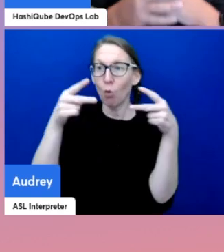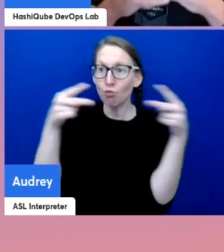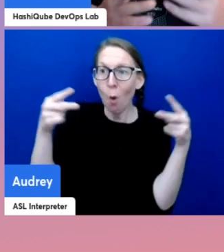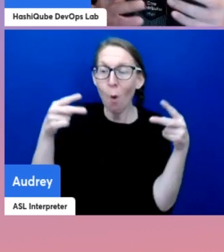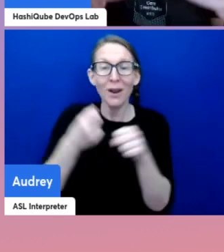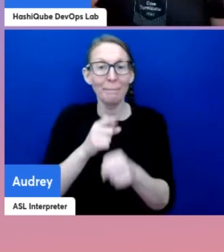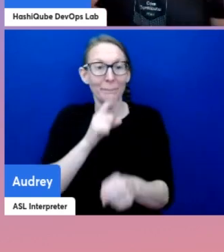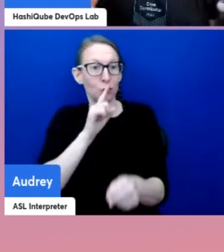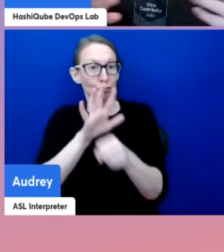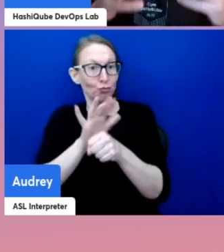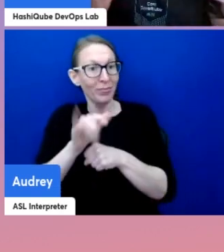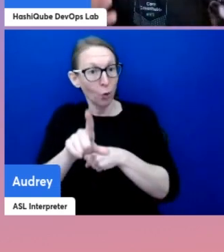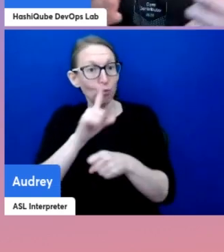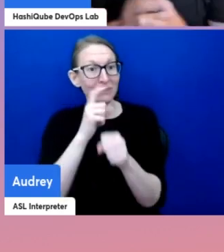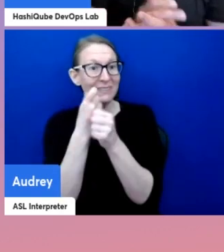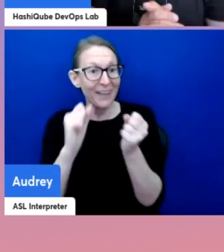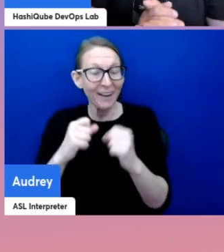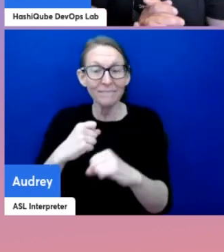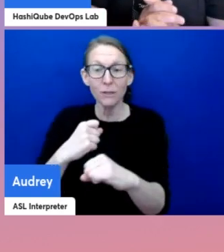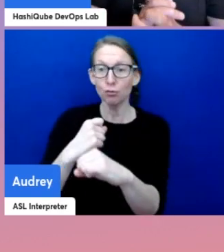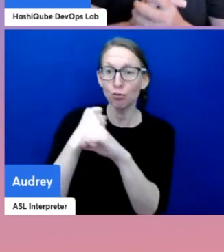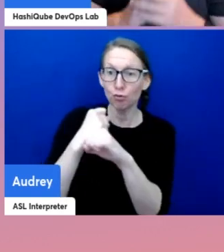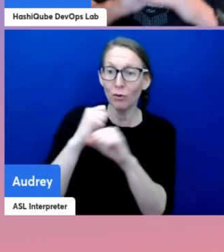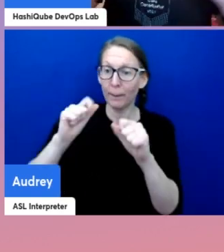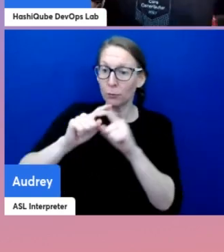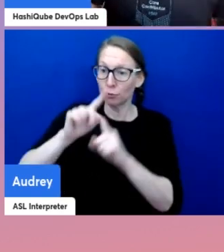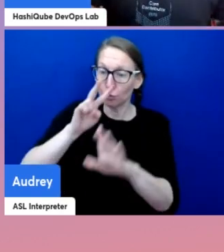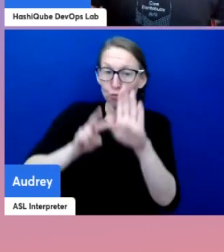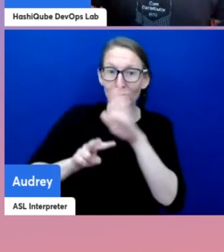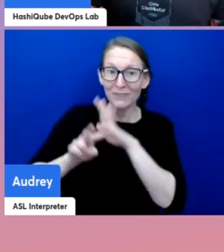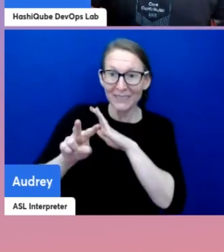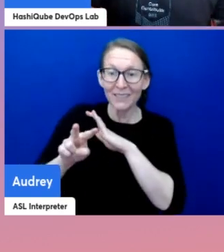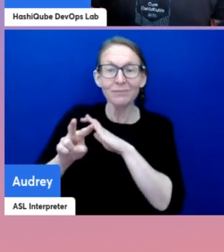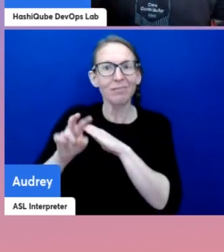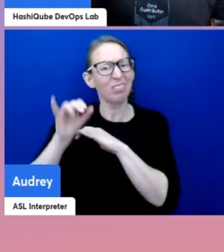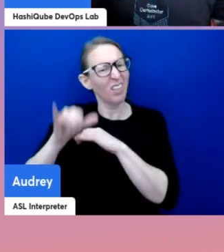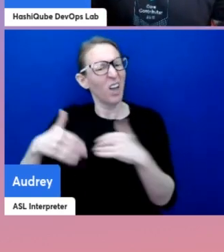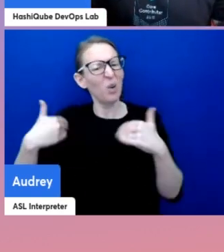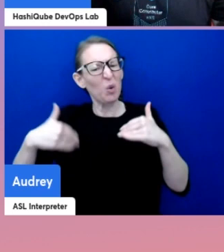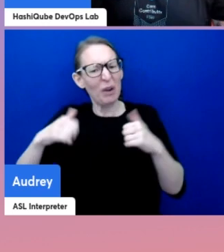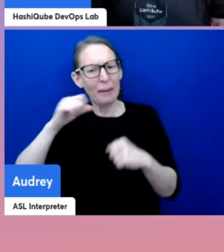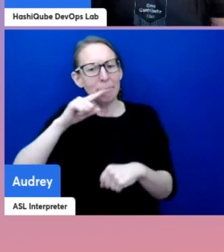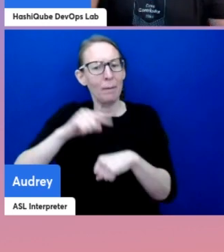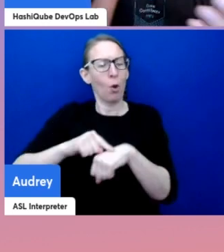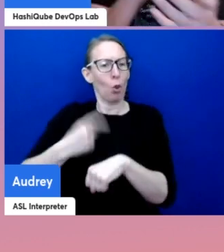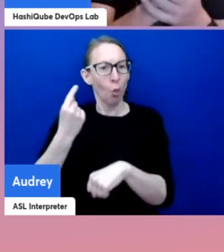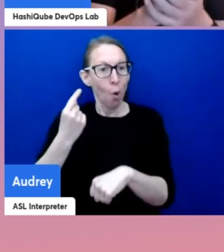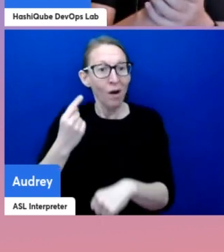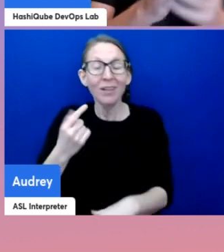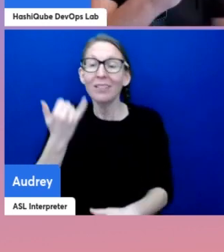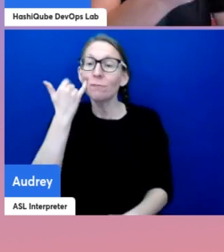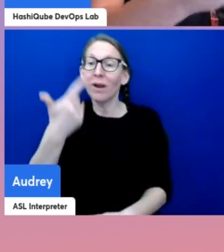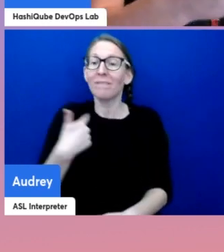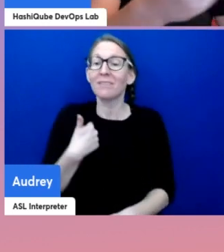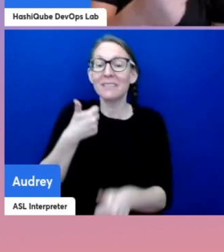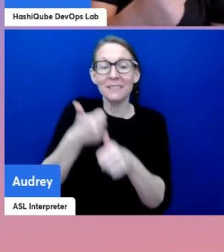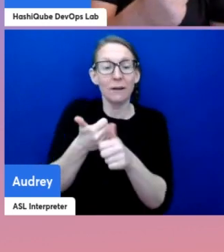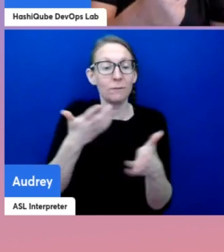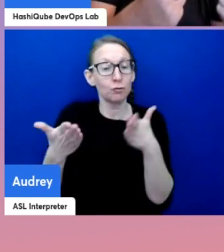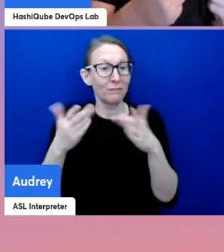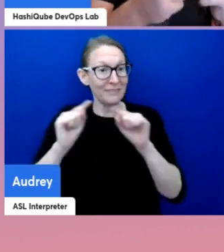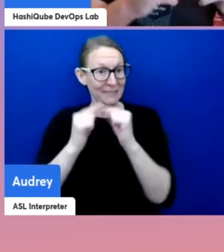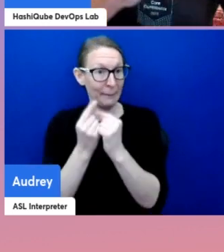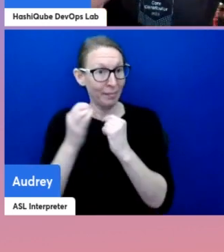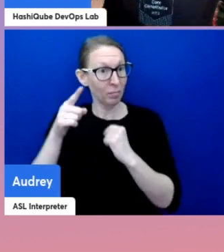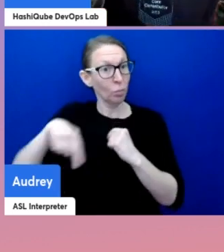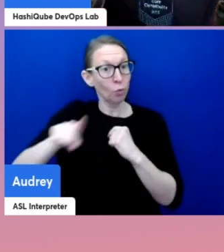that you are safe and secure and protected can be quite a long tail. And then if you have self-service teams and these are your